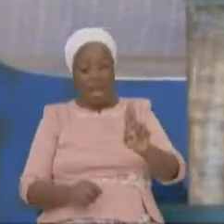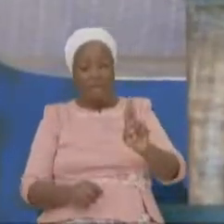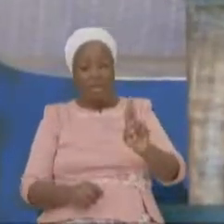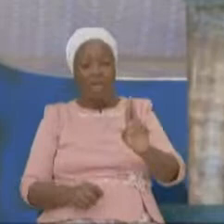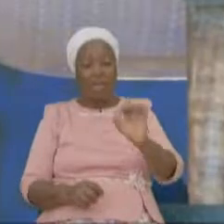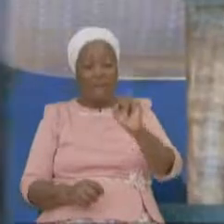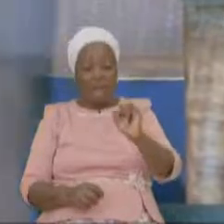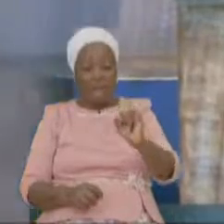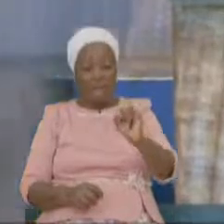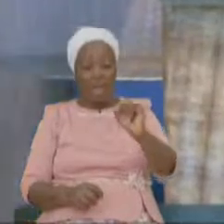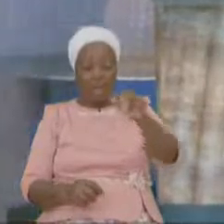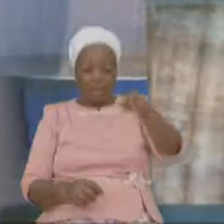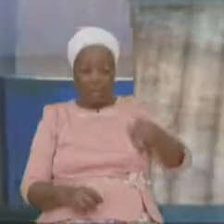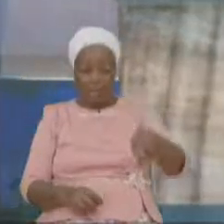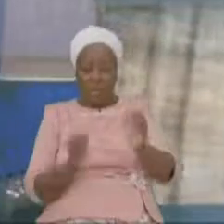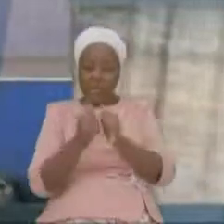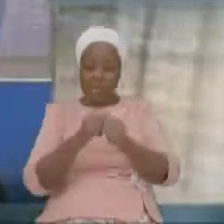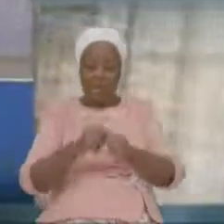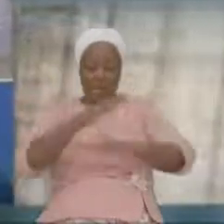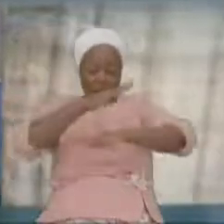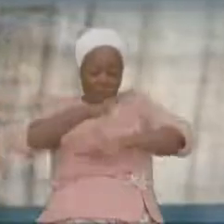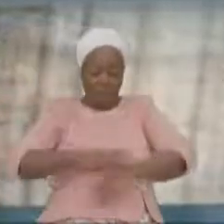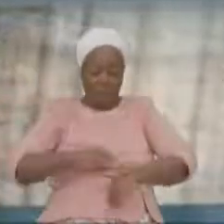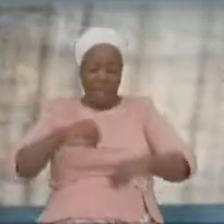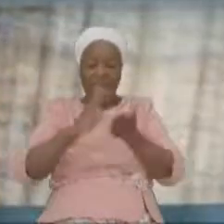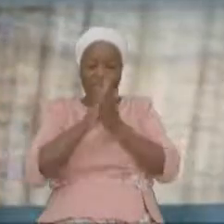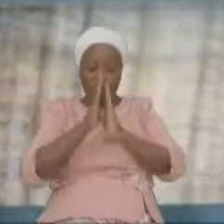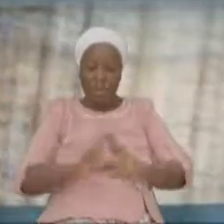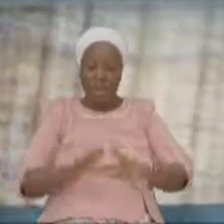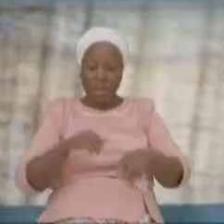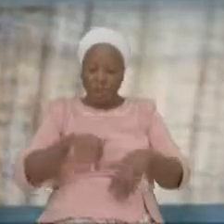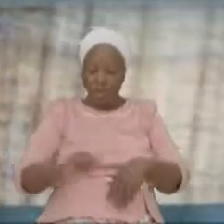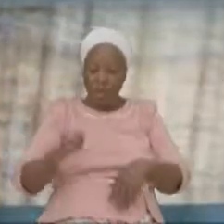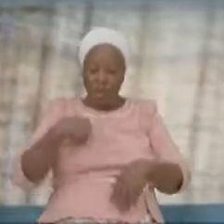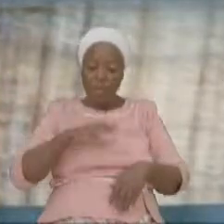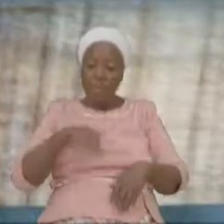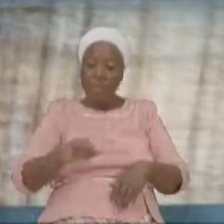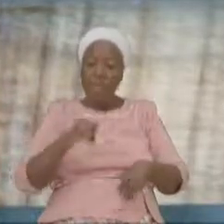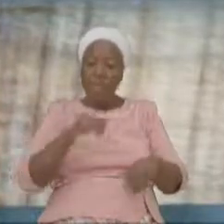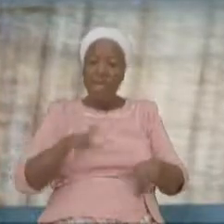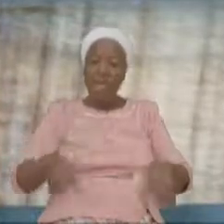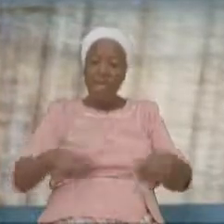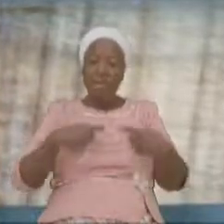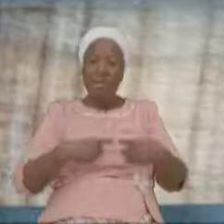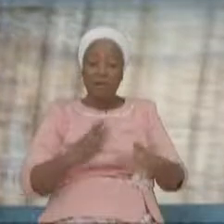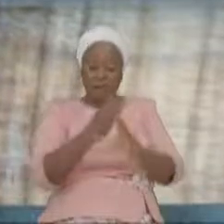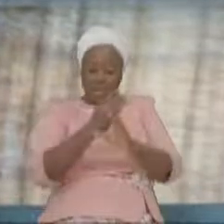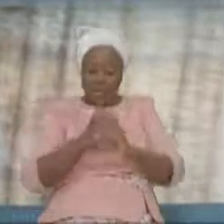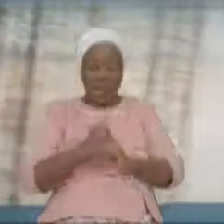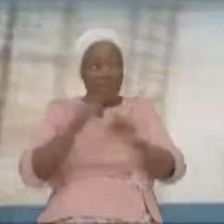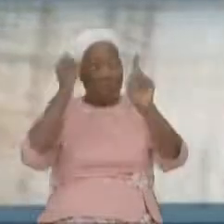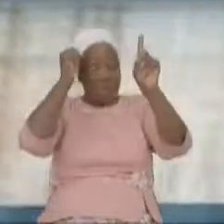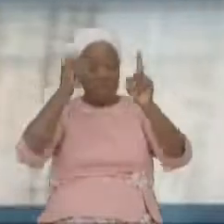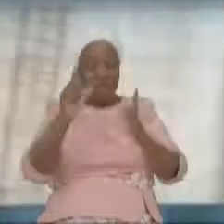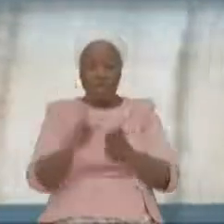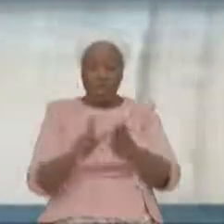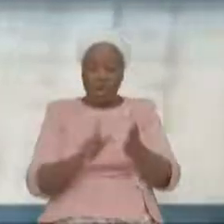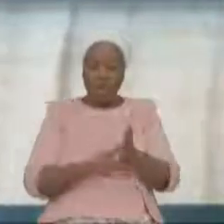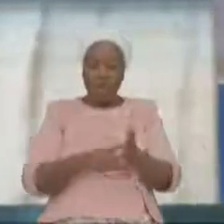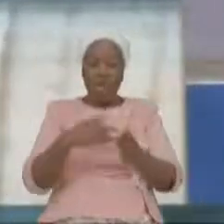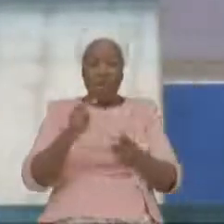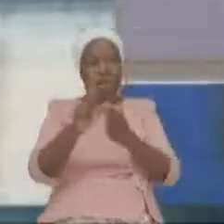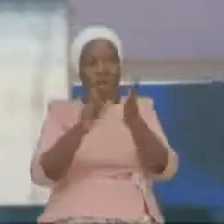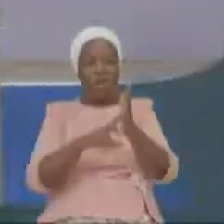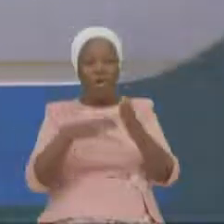peace, while you're still alive, receive his law, the law of his mouth,